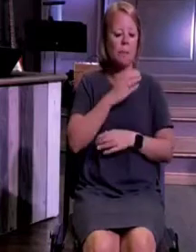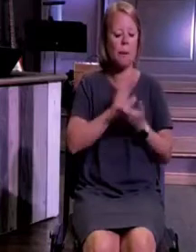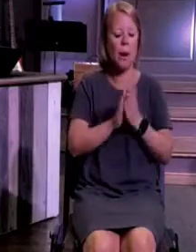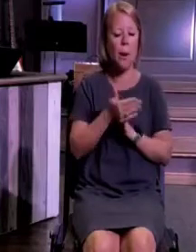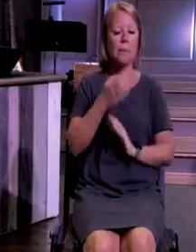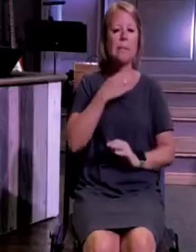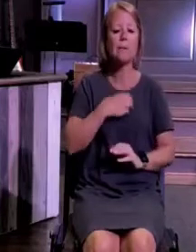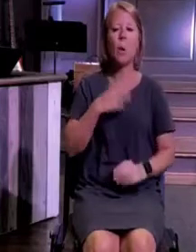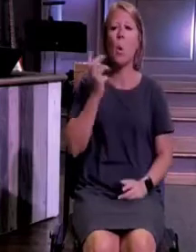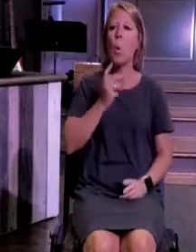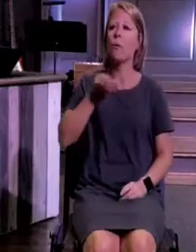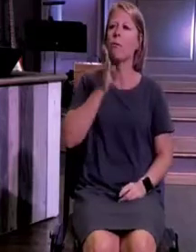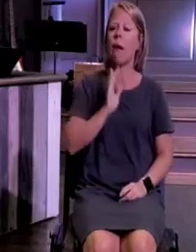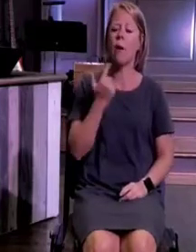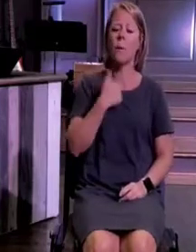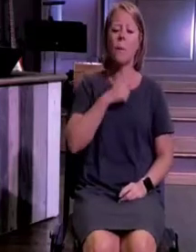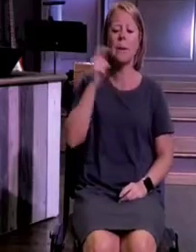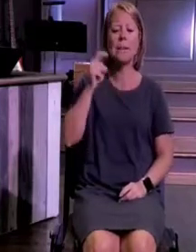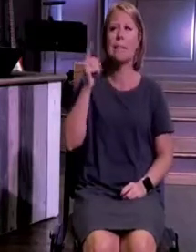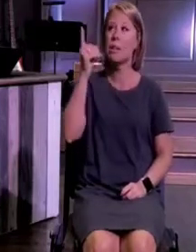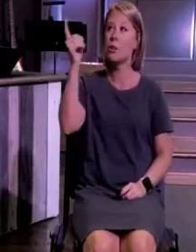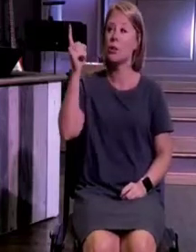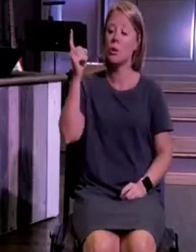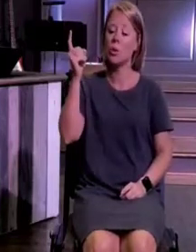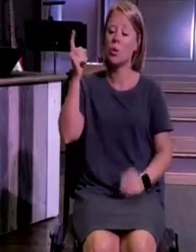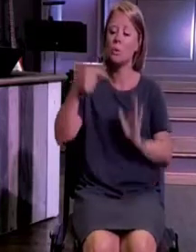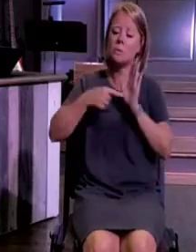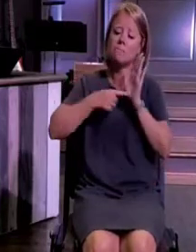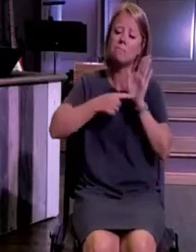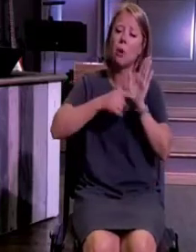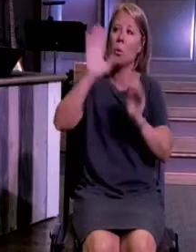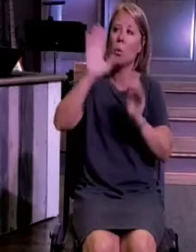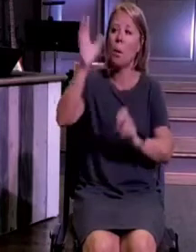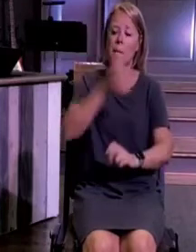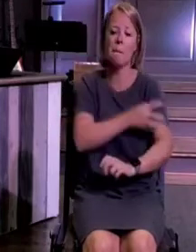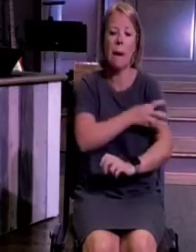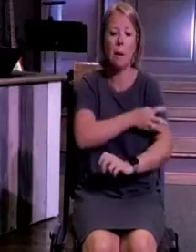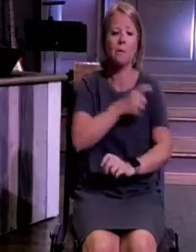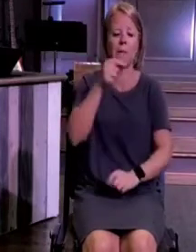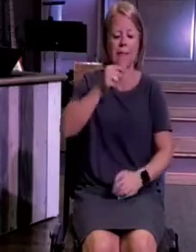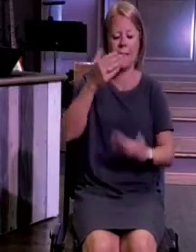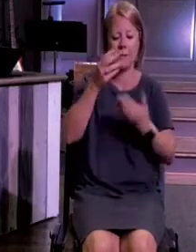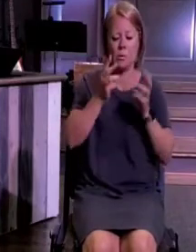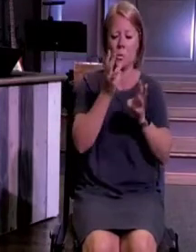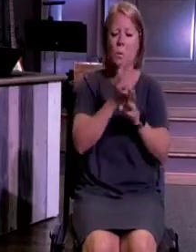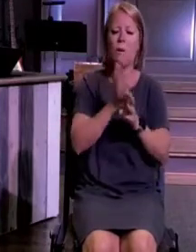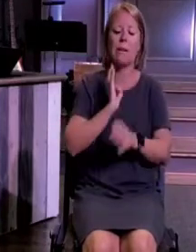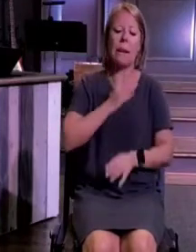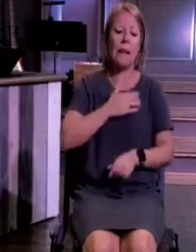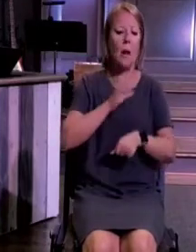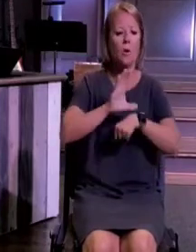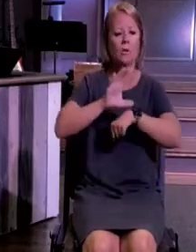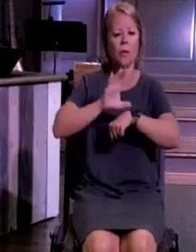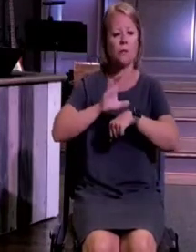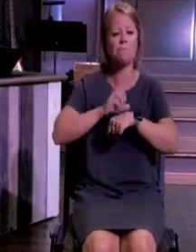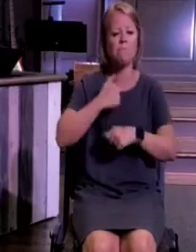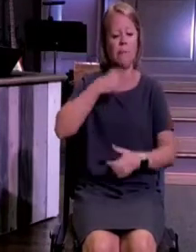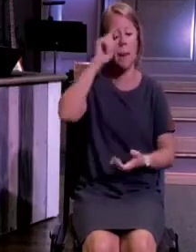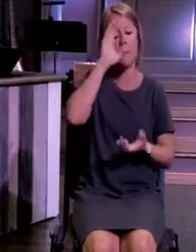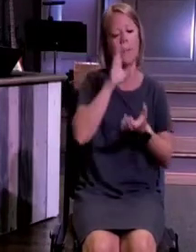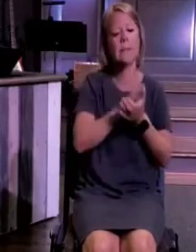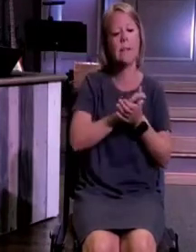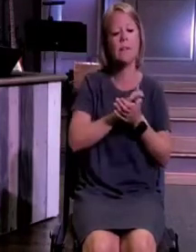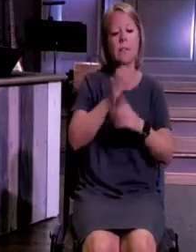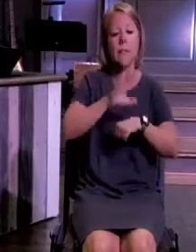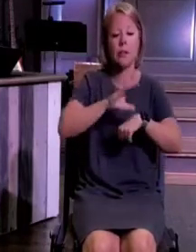God, oh God, we need You to display Your power in this world and in our church. I believe that when the church gets